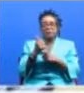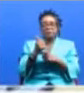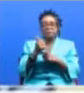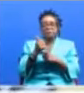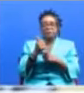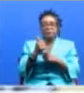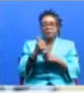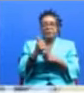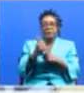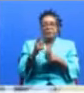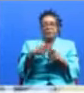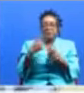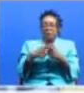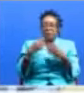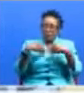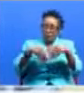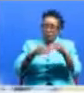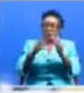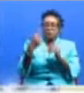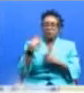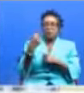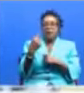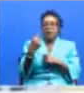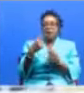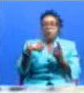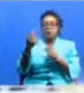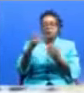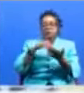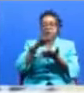Tukakaa, nikafuata hiyo namba, nikaenda Central Bank.